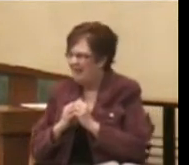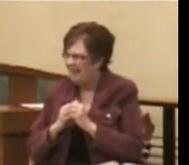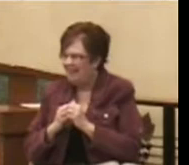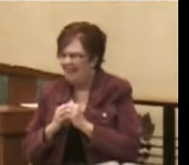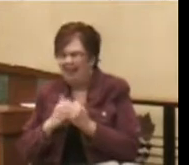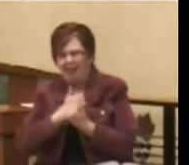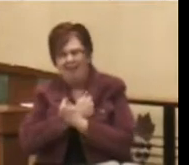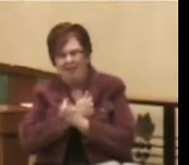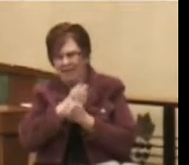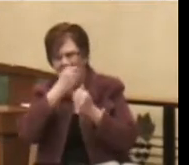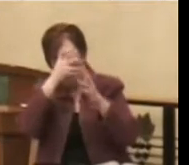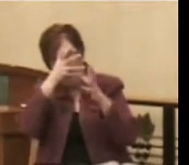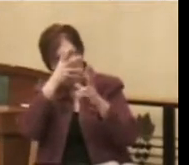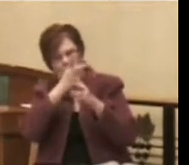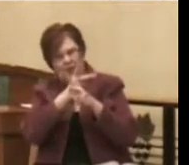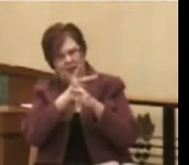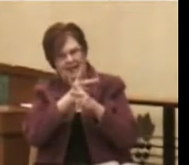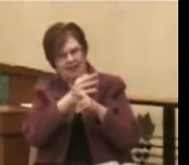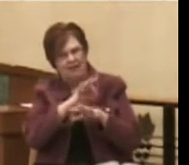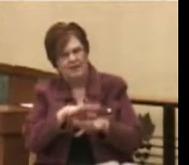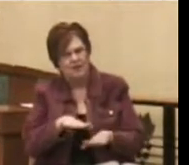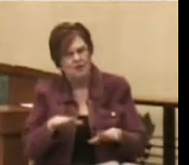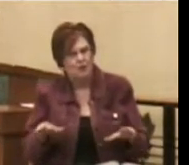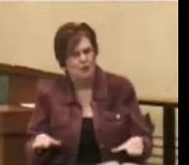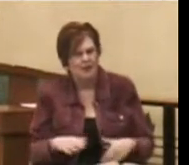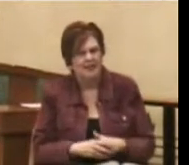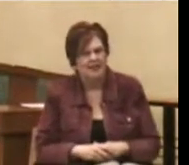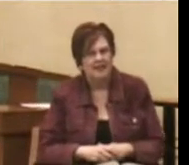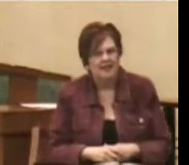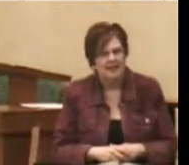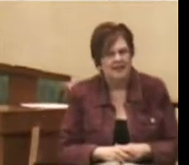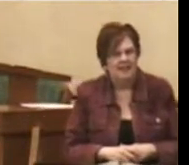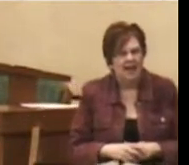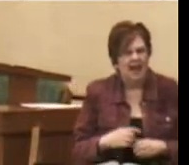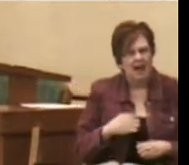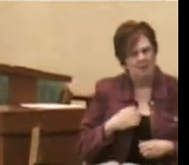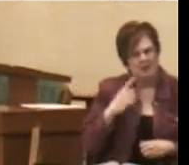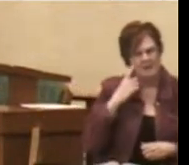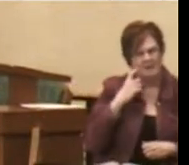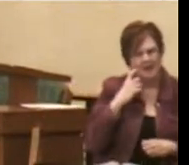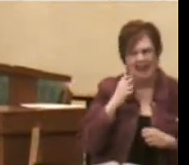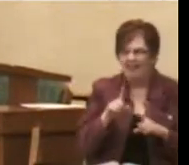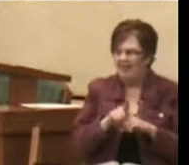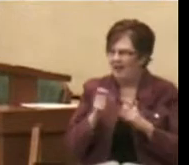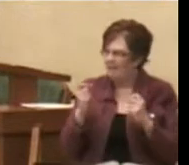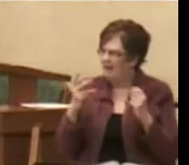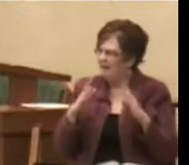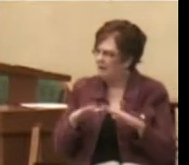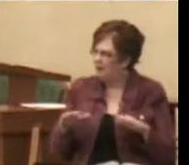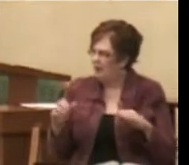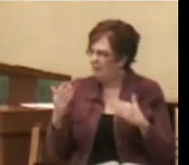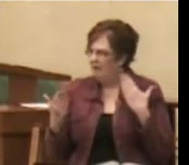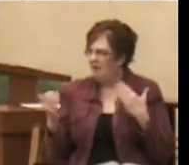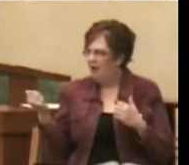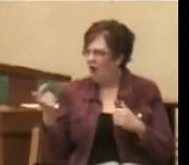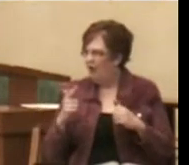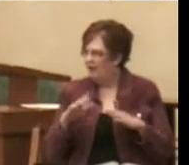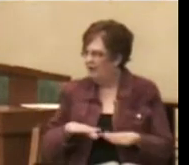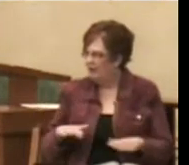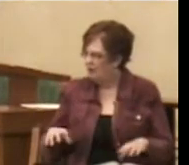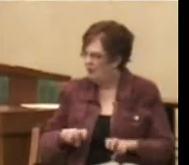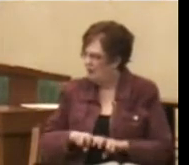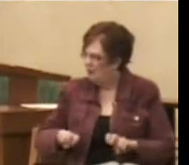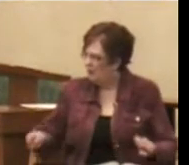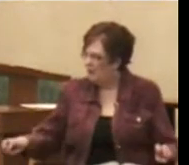a loving father who cares for his children. I'm going to suspect, like many of the children, maybe all of the children who were gathered